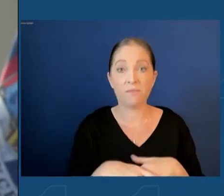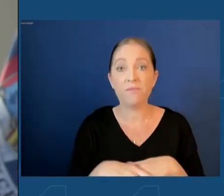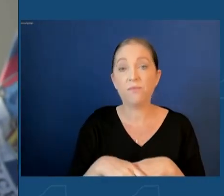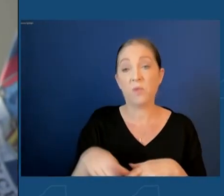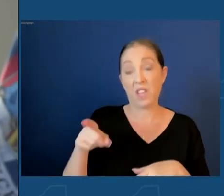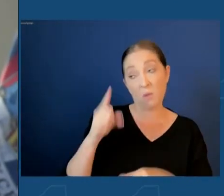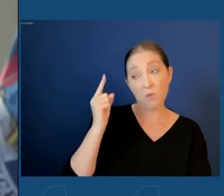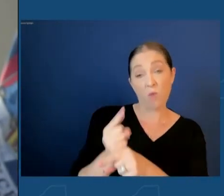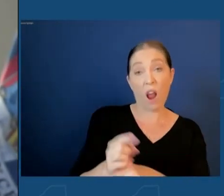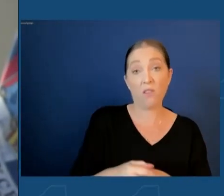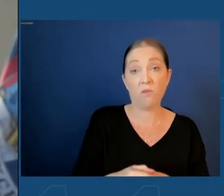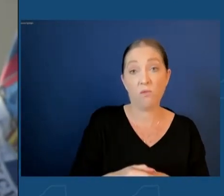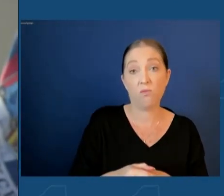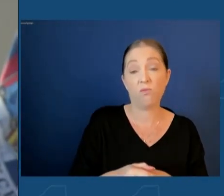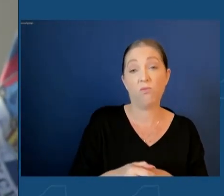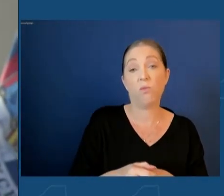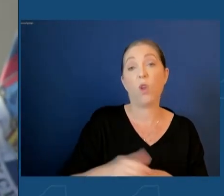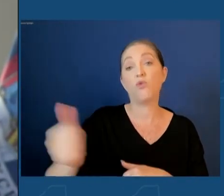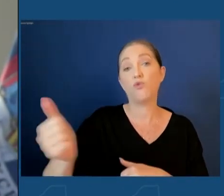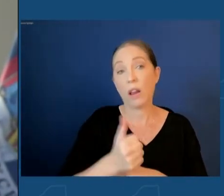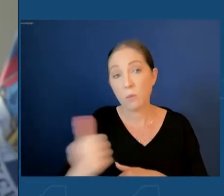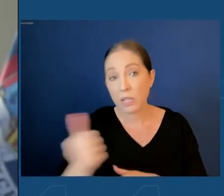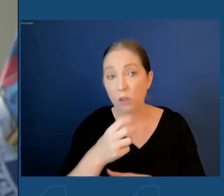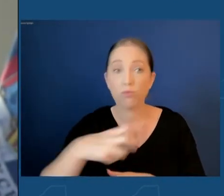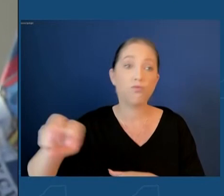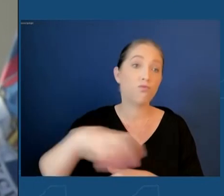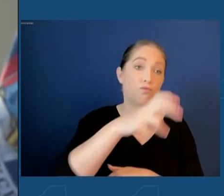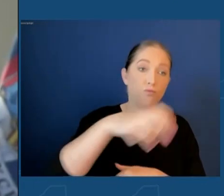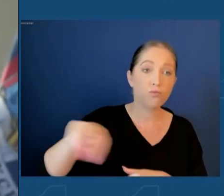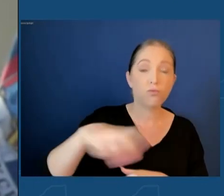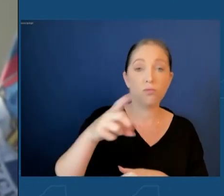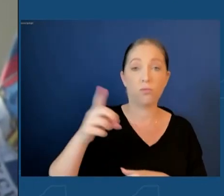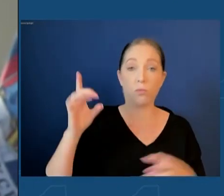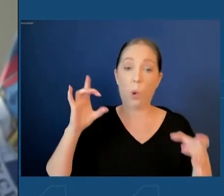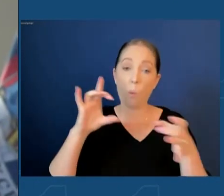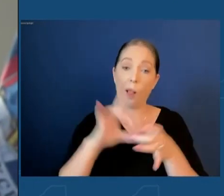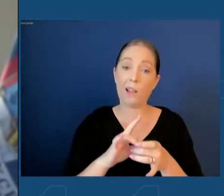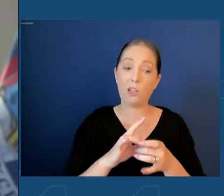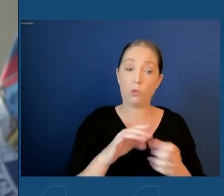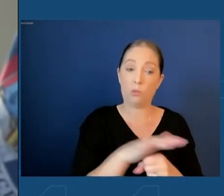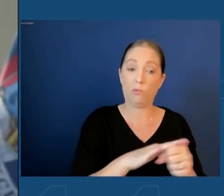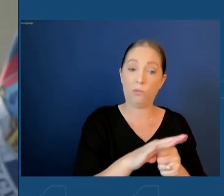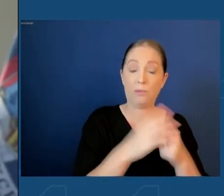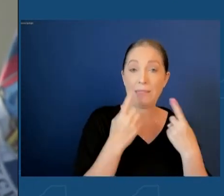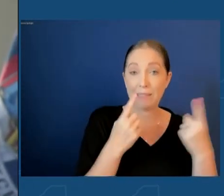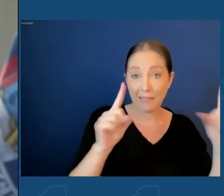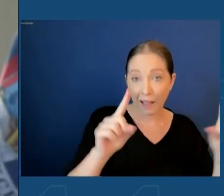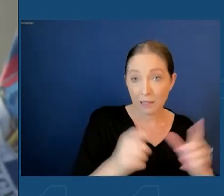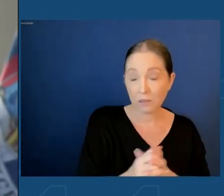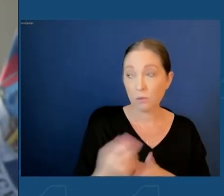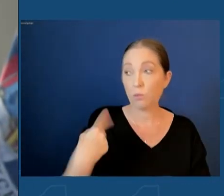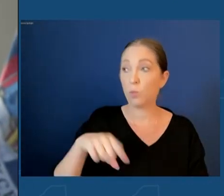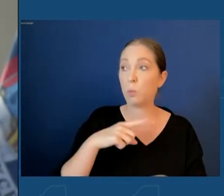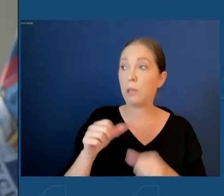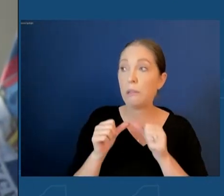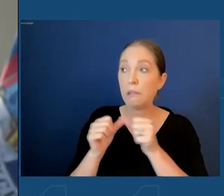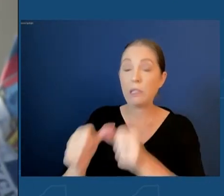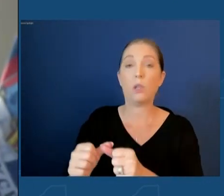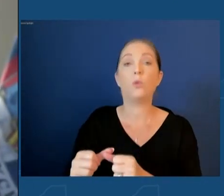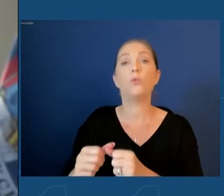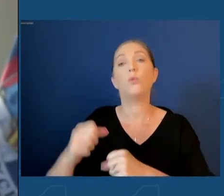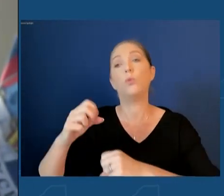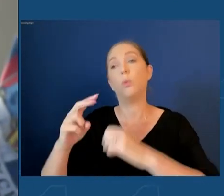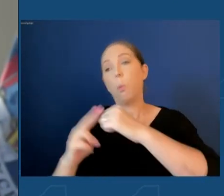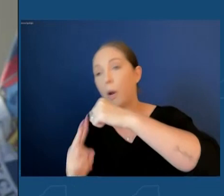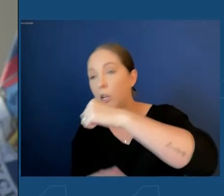transportation is really tied to the success of a region. You know, we continue to work on our roads and our infrastructure projects, our bridges, amenities, but airport is infrastructure